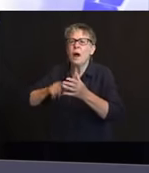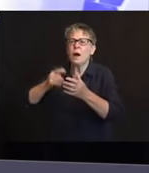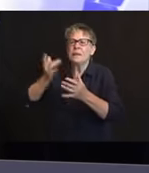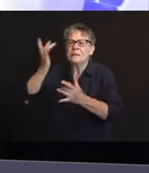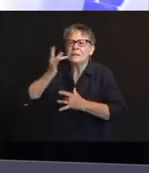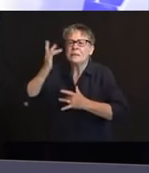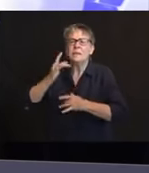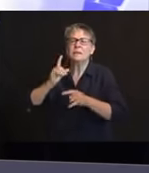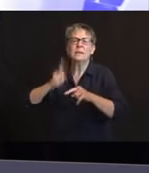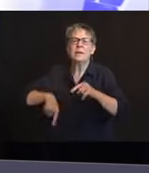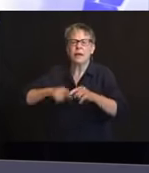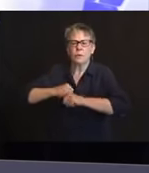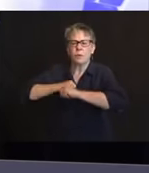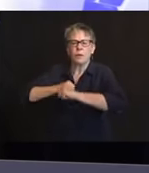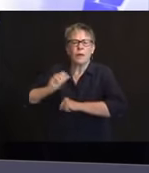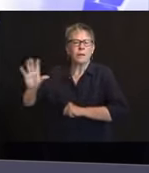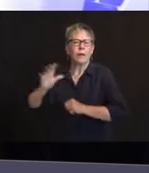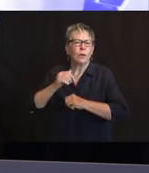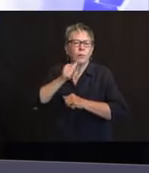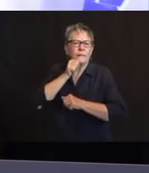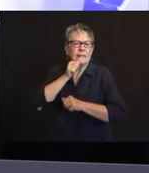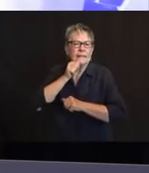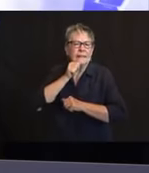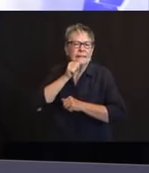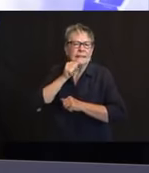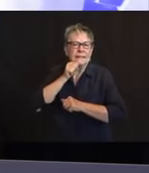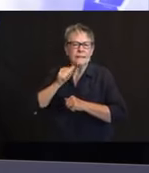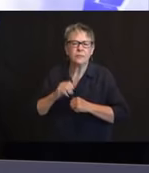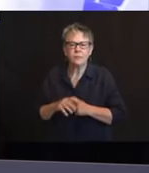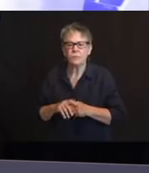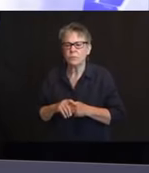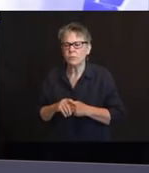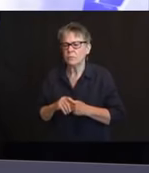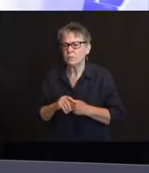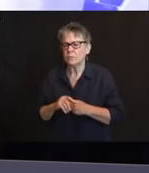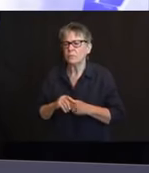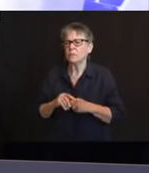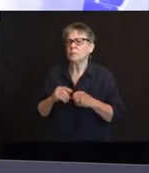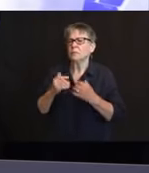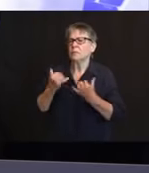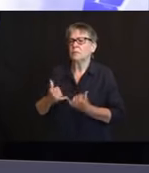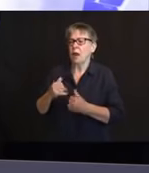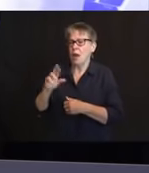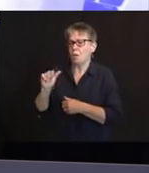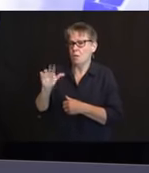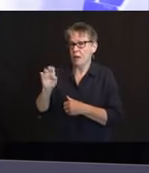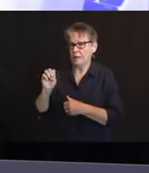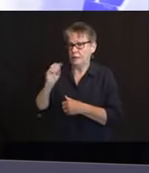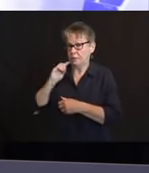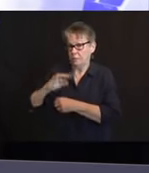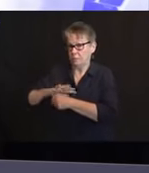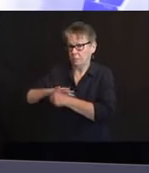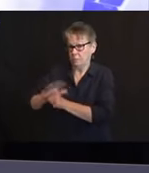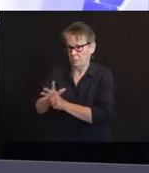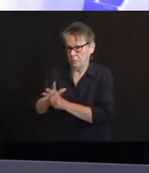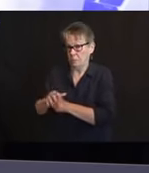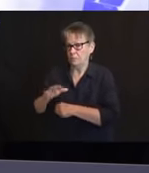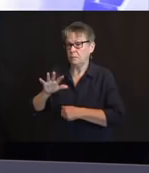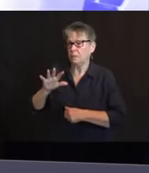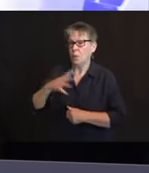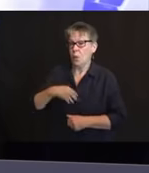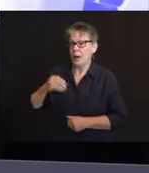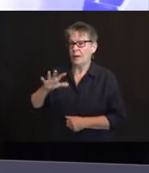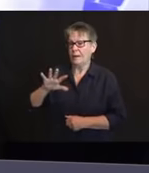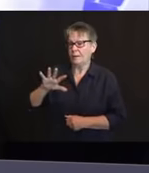and ethnicity is as follows: white 53.9%, black 18.5%,